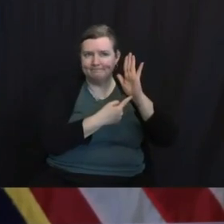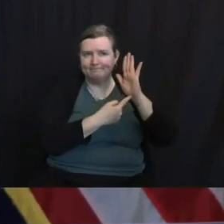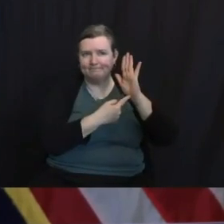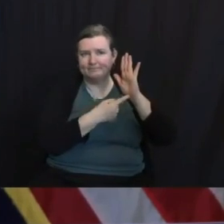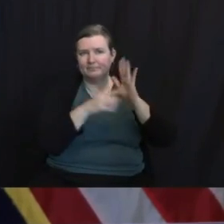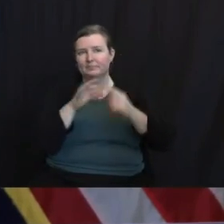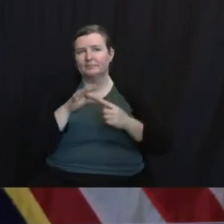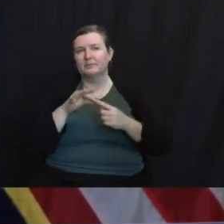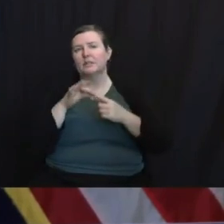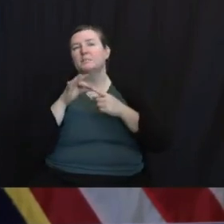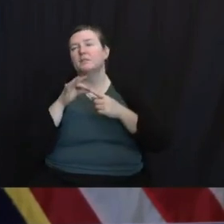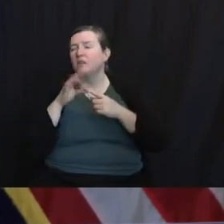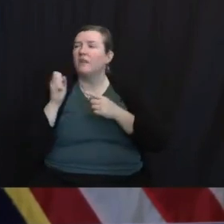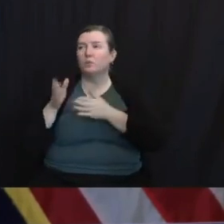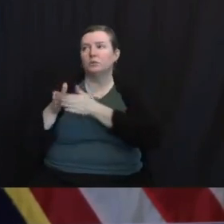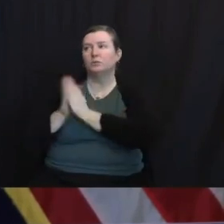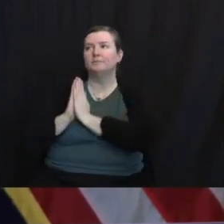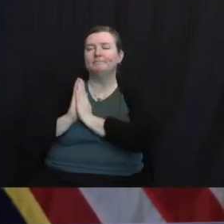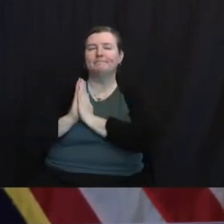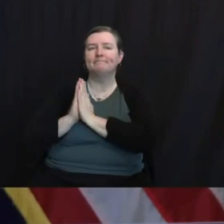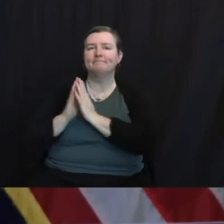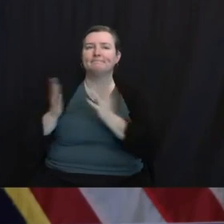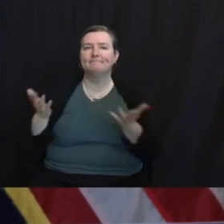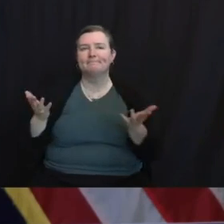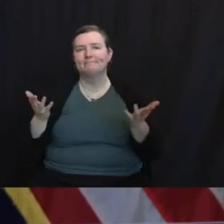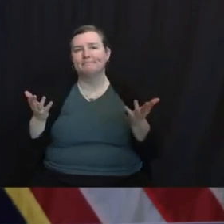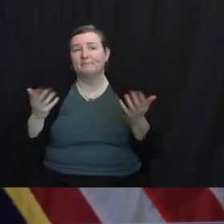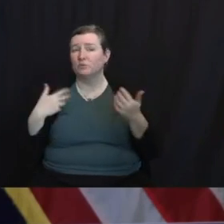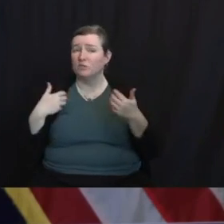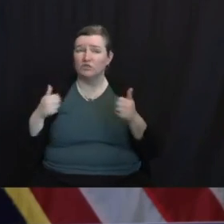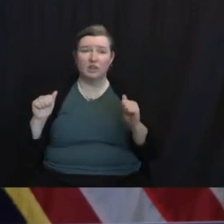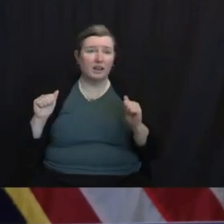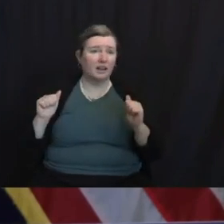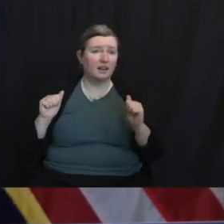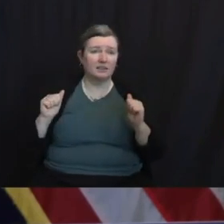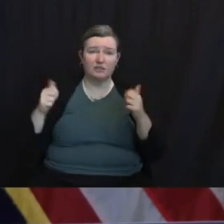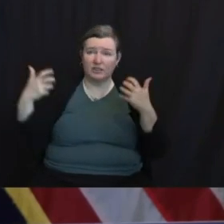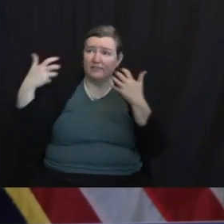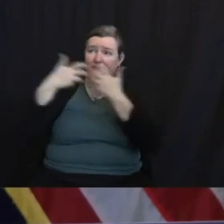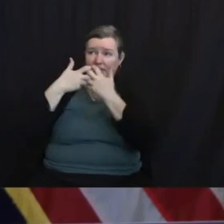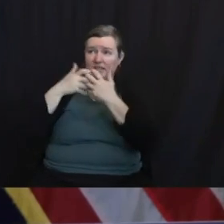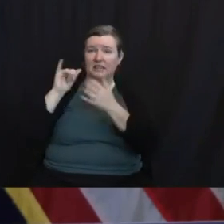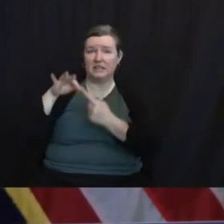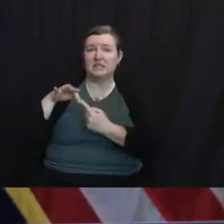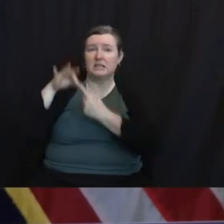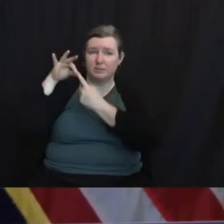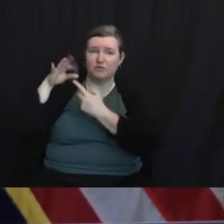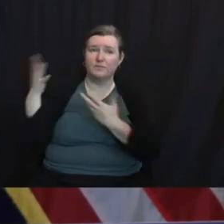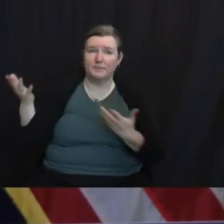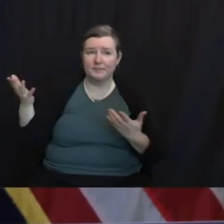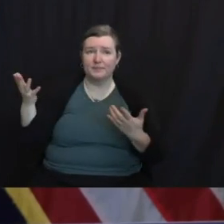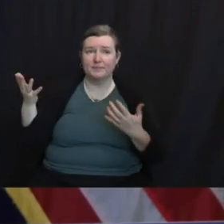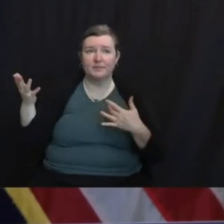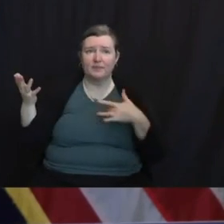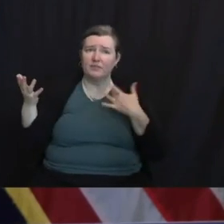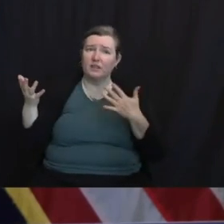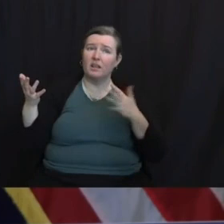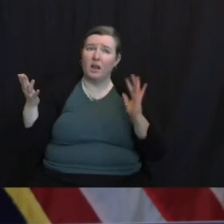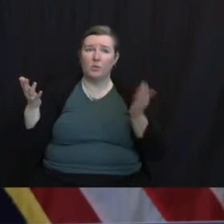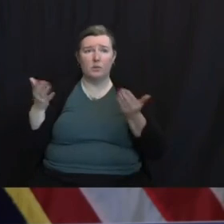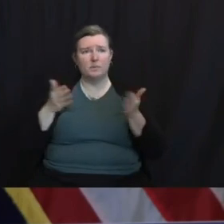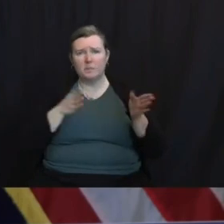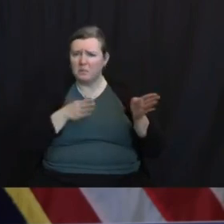So we are pursuing that narrow window, and we believe that our plan is a strong plan that does